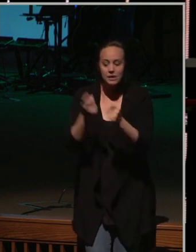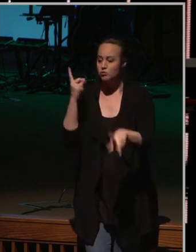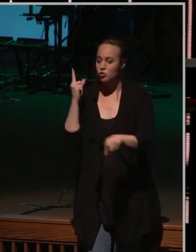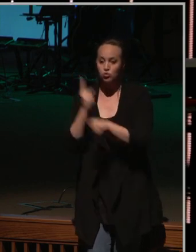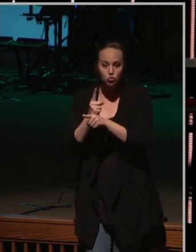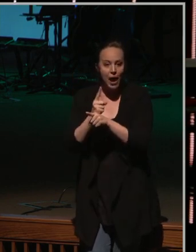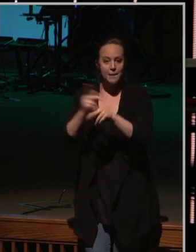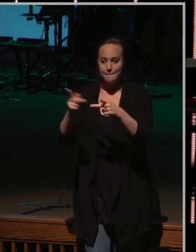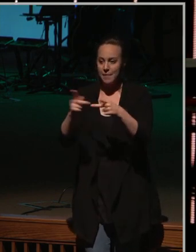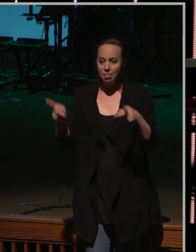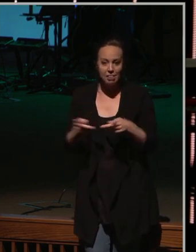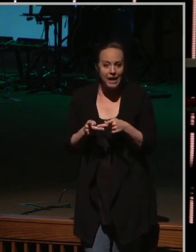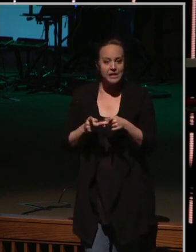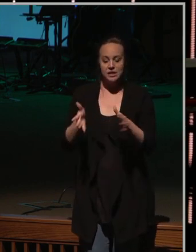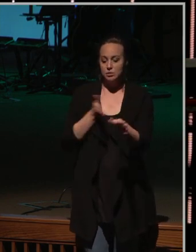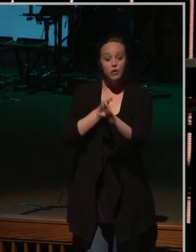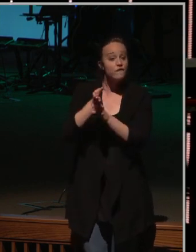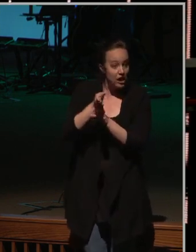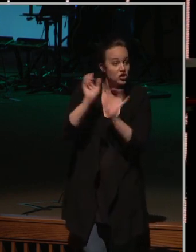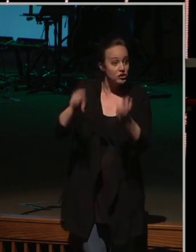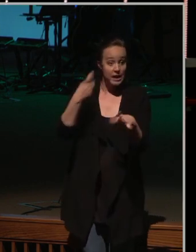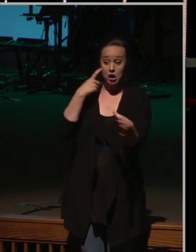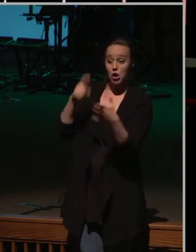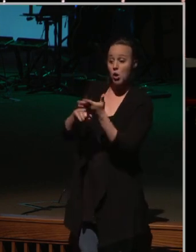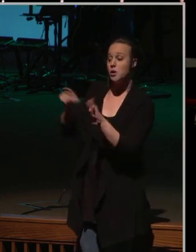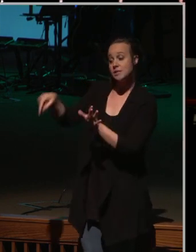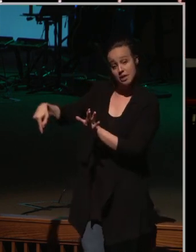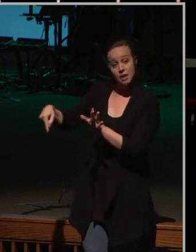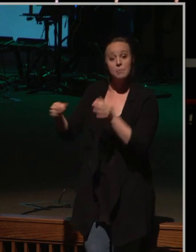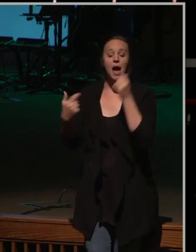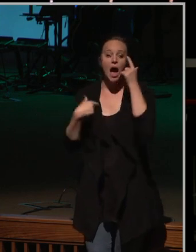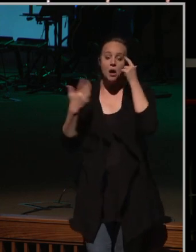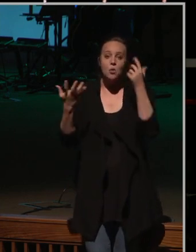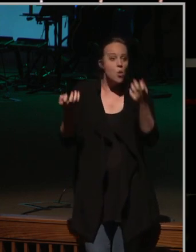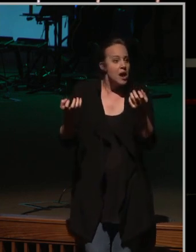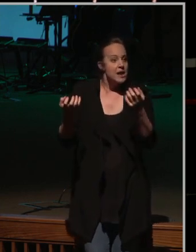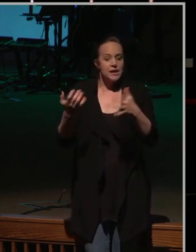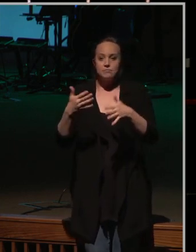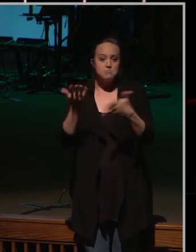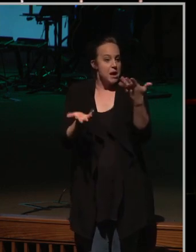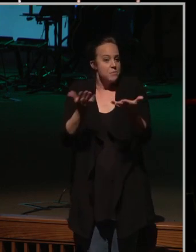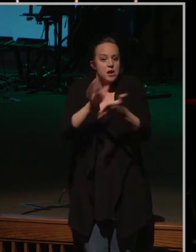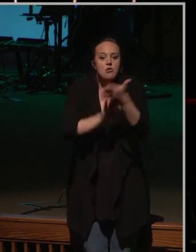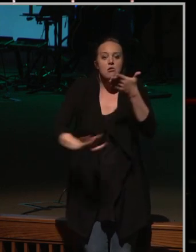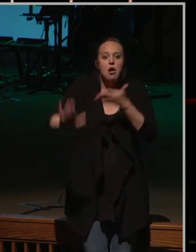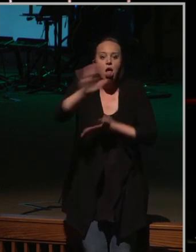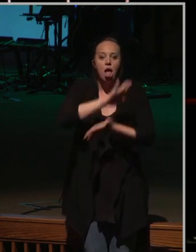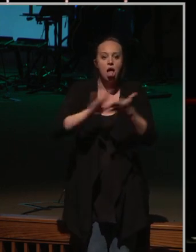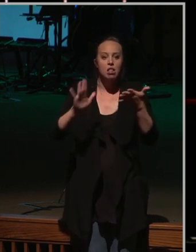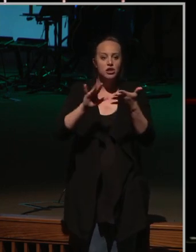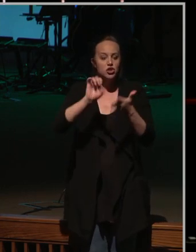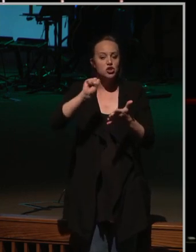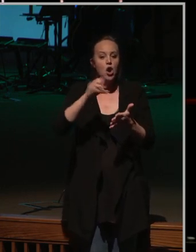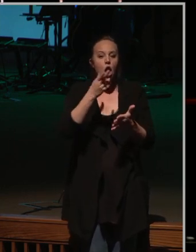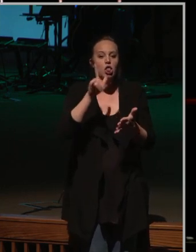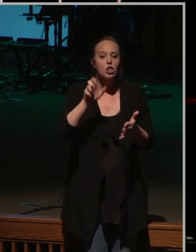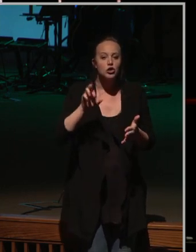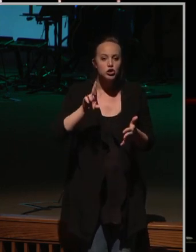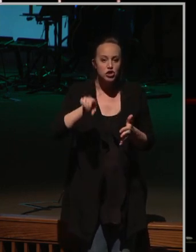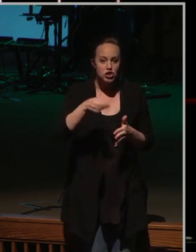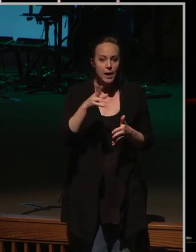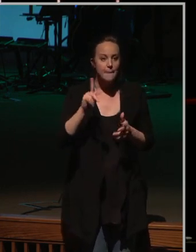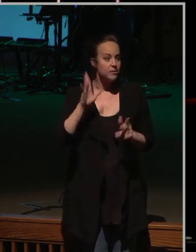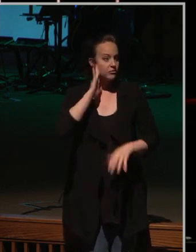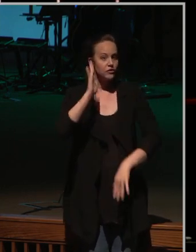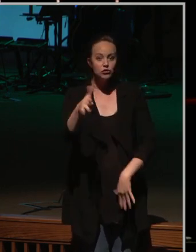get noticed, and we were thinking on the short end, at least he would get a college scholarship, but to be honest, in the back of my mind, I was thinking much